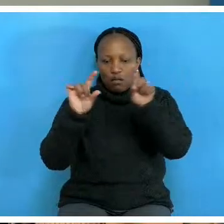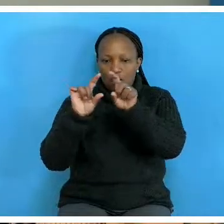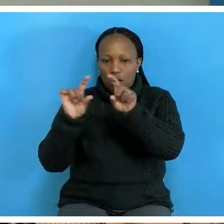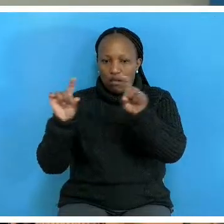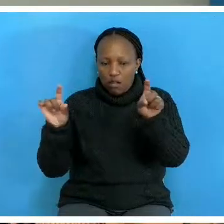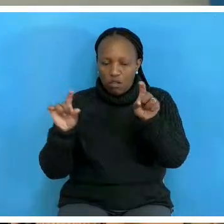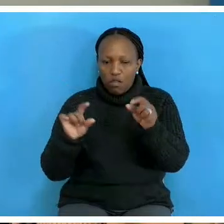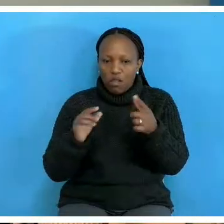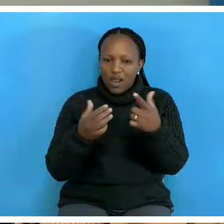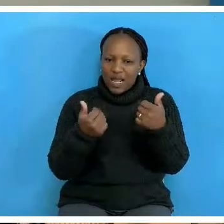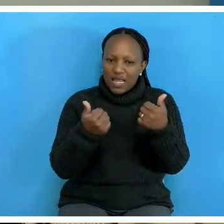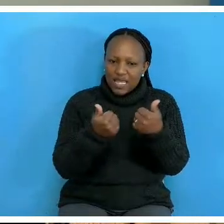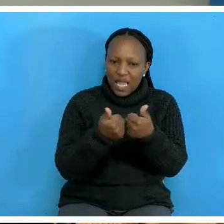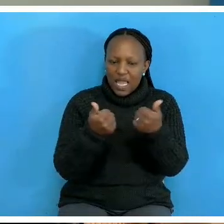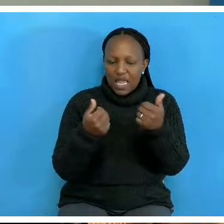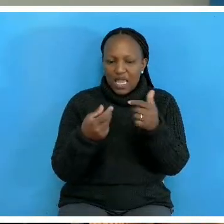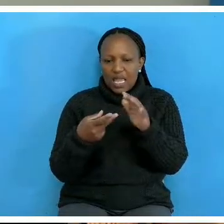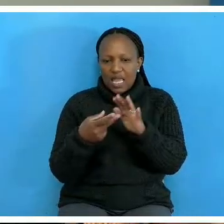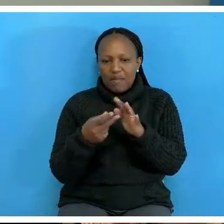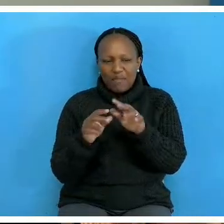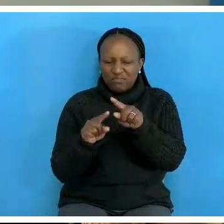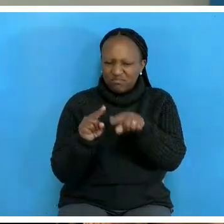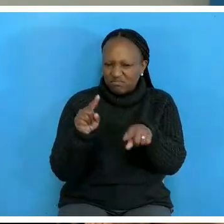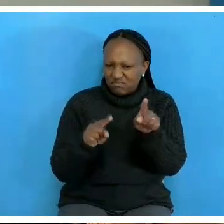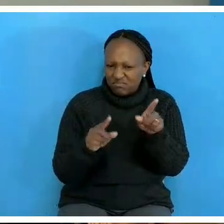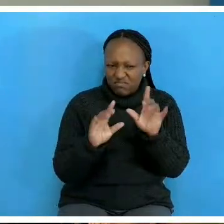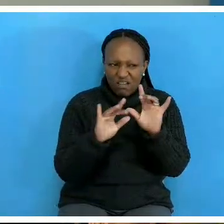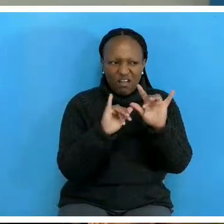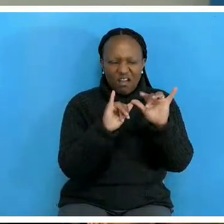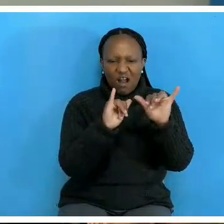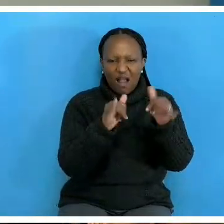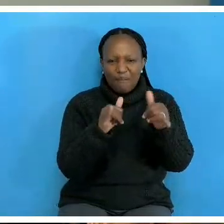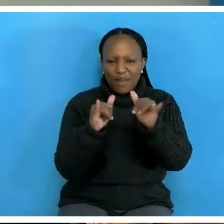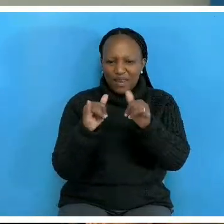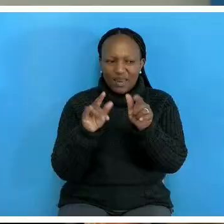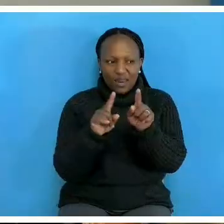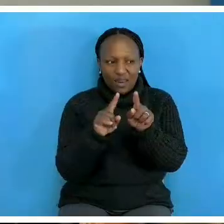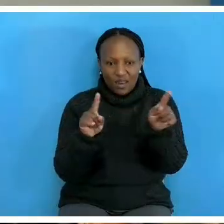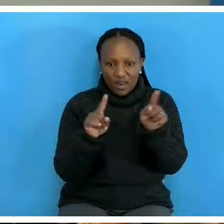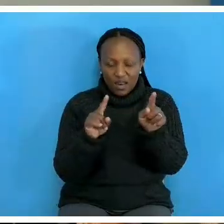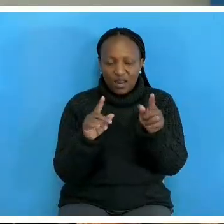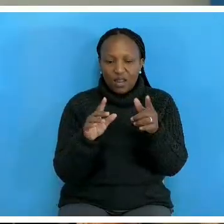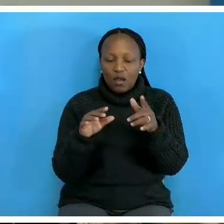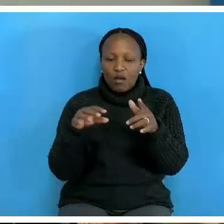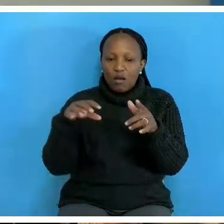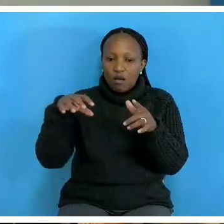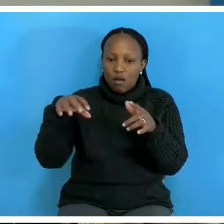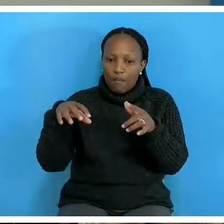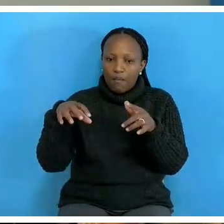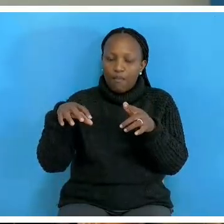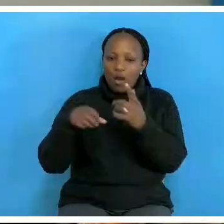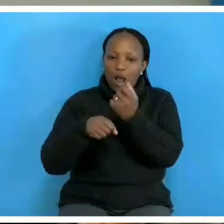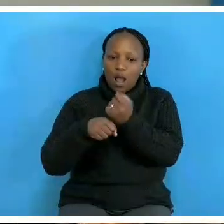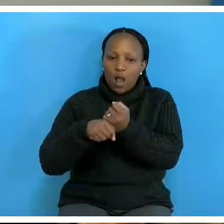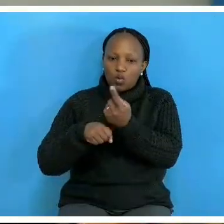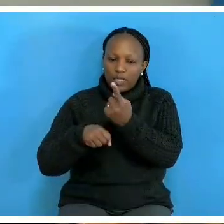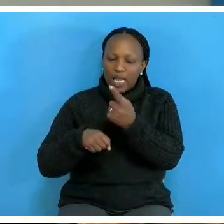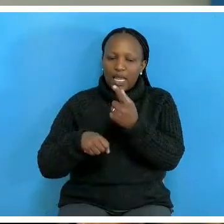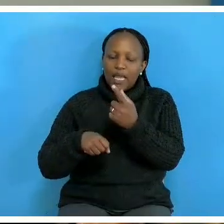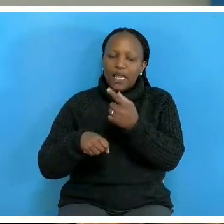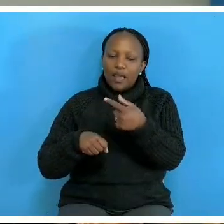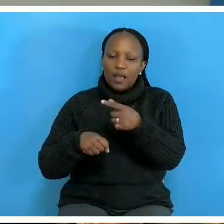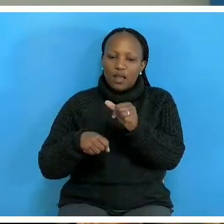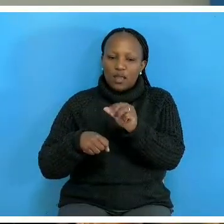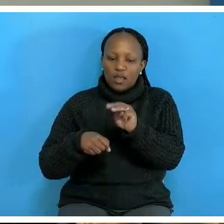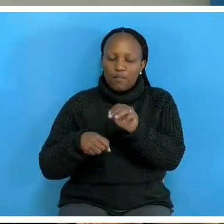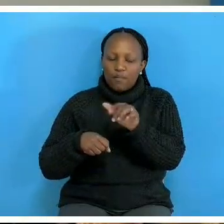gaming, V-slots. All those companies, they are an extension of Gauteng Gambling Board to